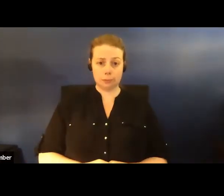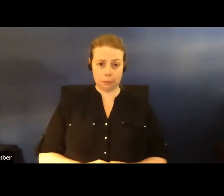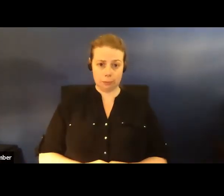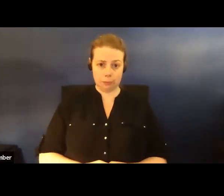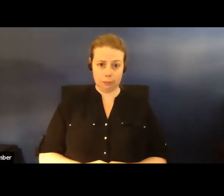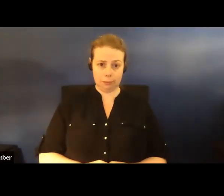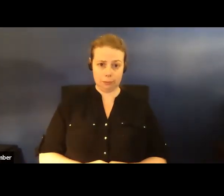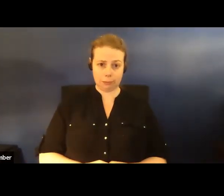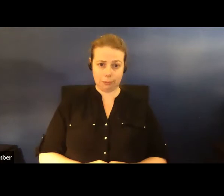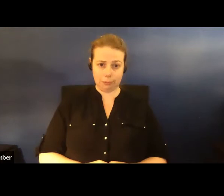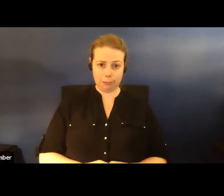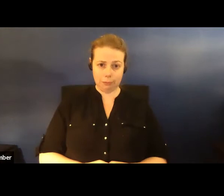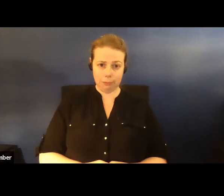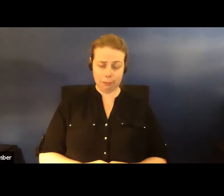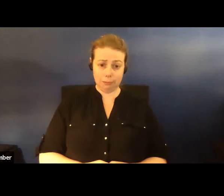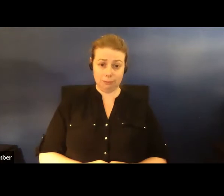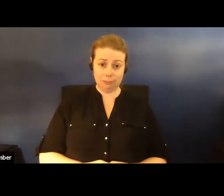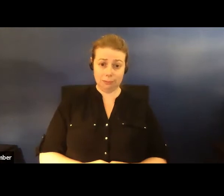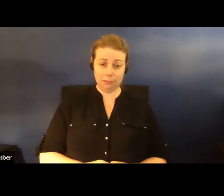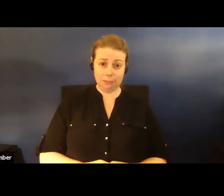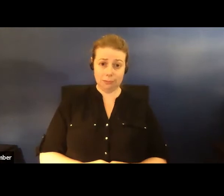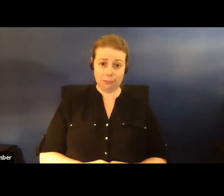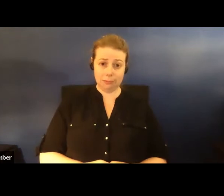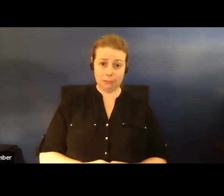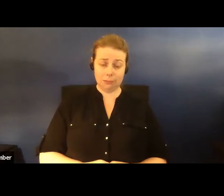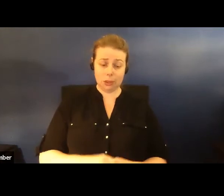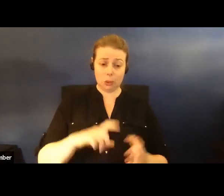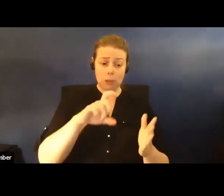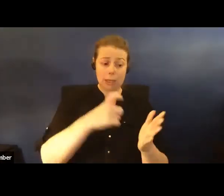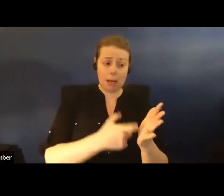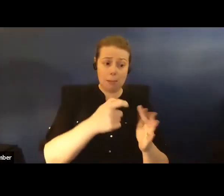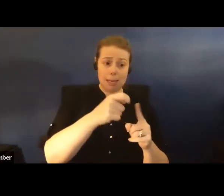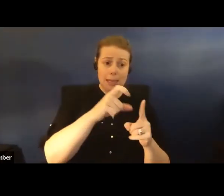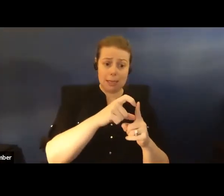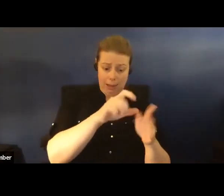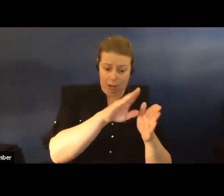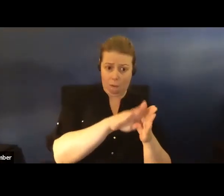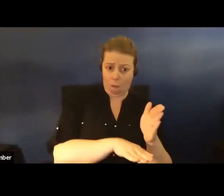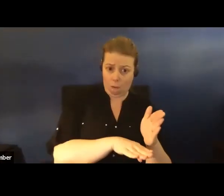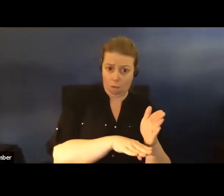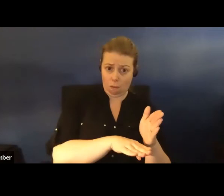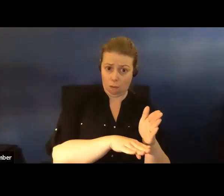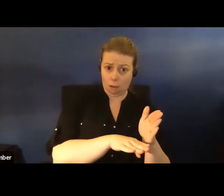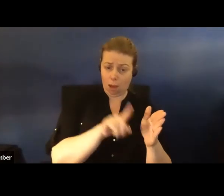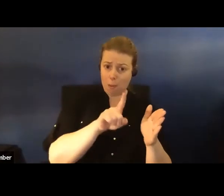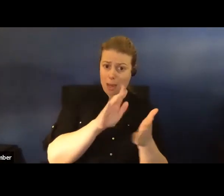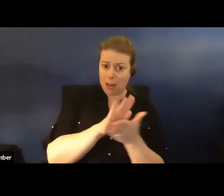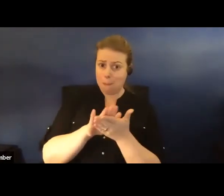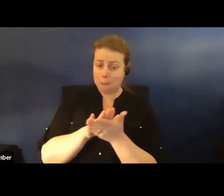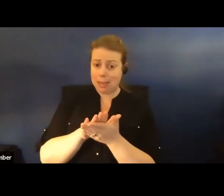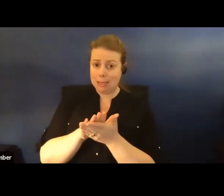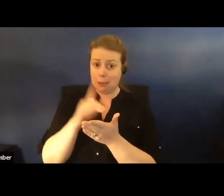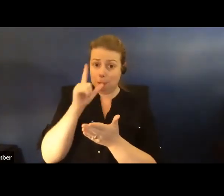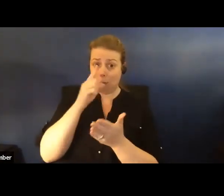But this omission does not mean that the CRPD in some way limits the rights of people with